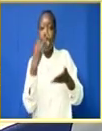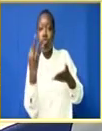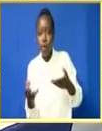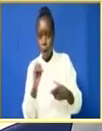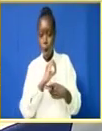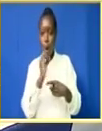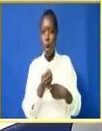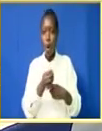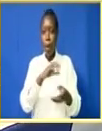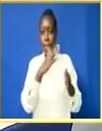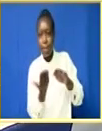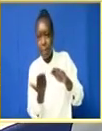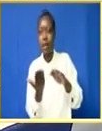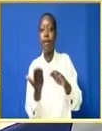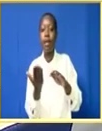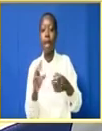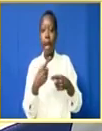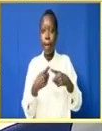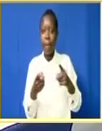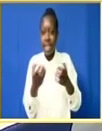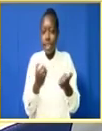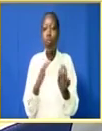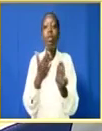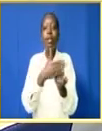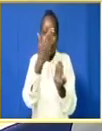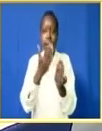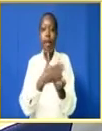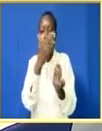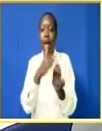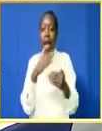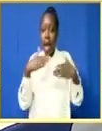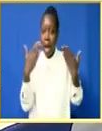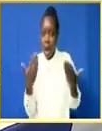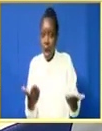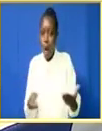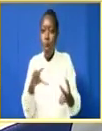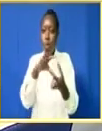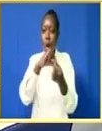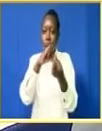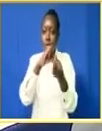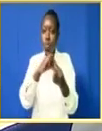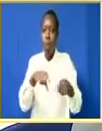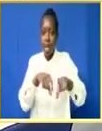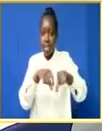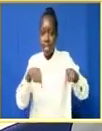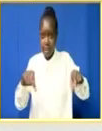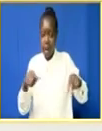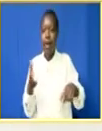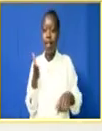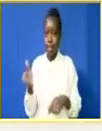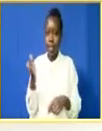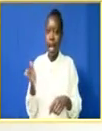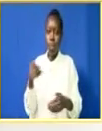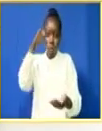it has to... Be trained. Yes. Or rather led to grow vertically. Exactly. Okay. So that process of you hanging